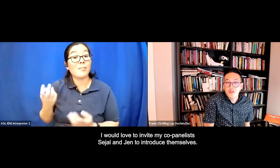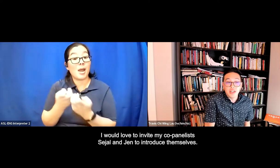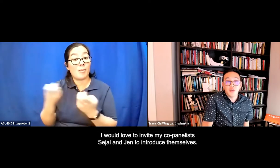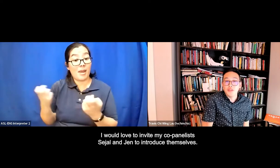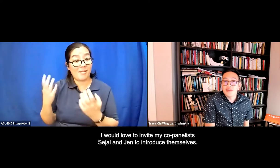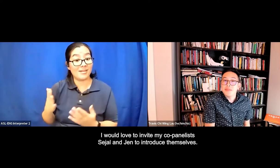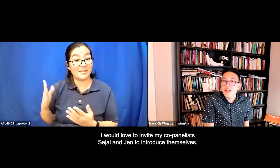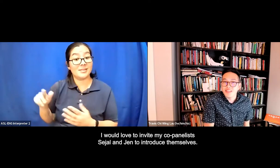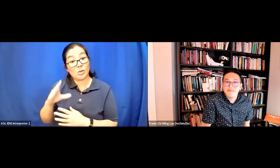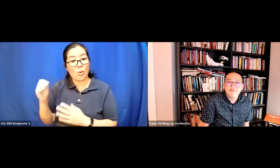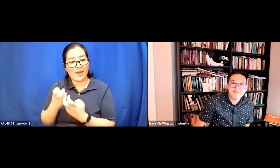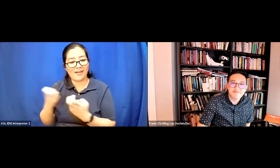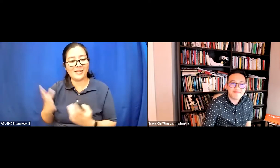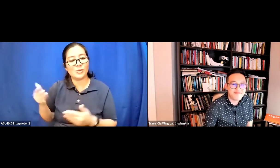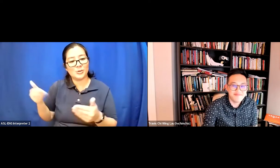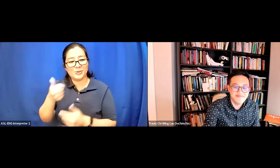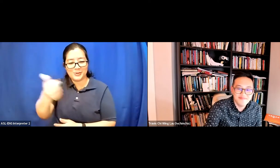to introduce themselves.